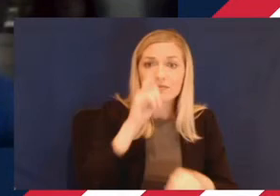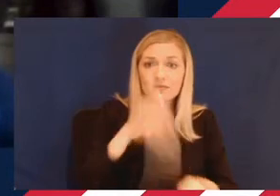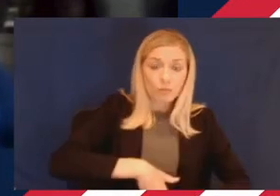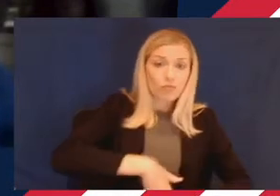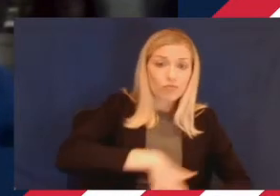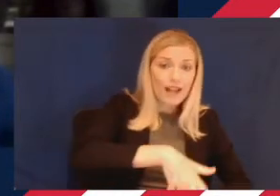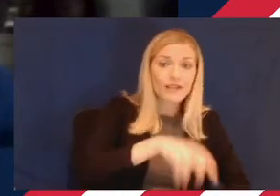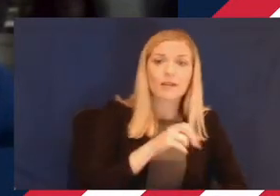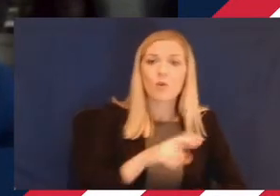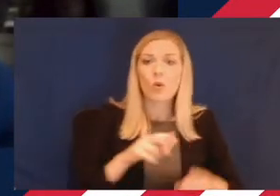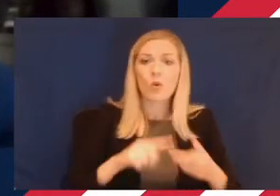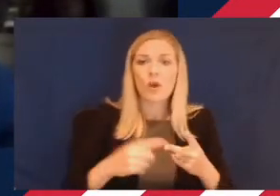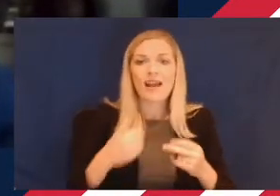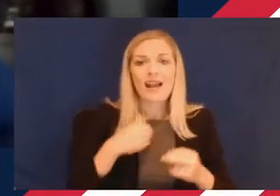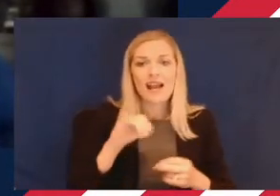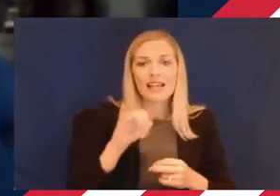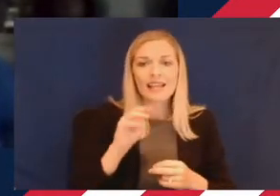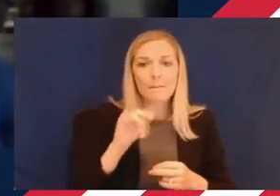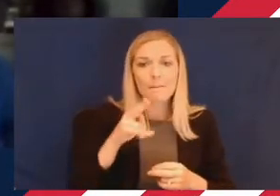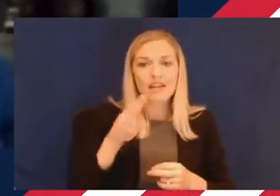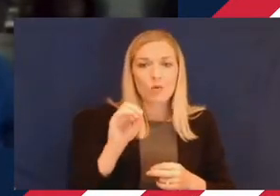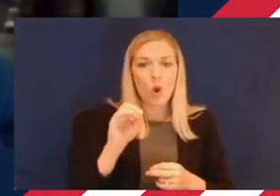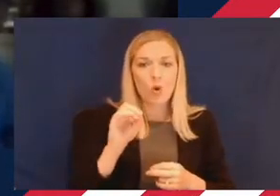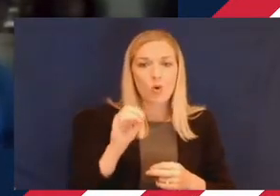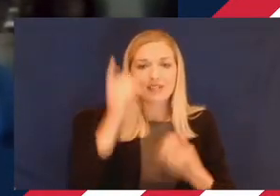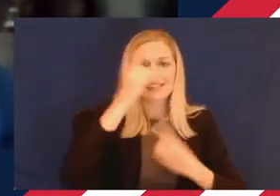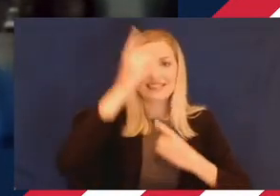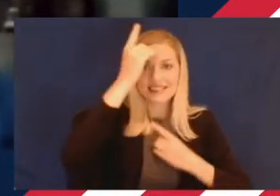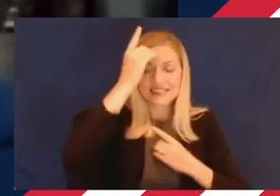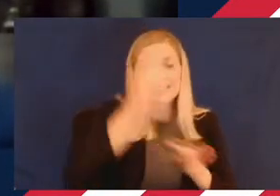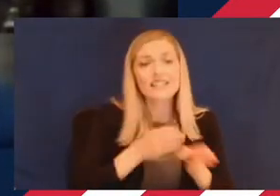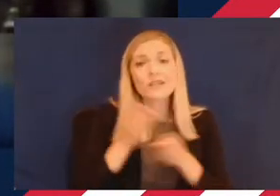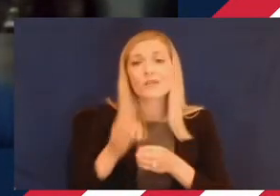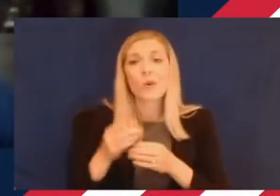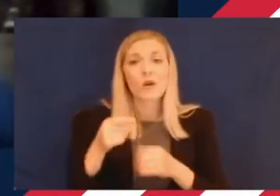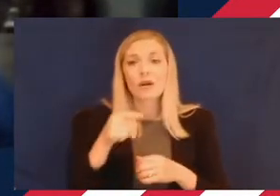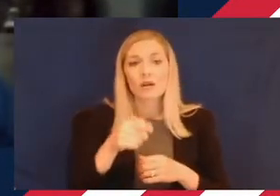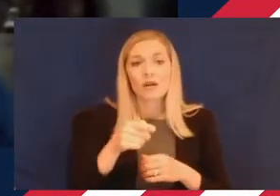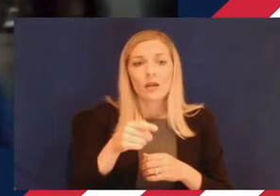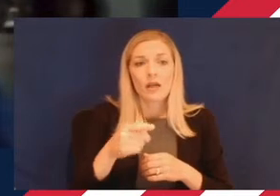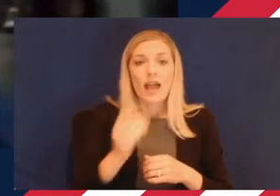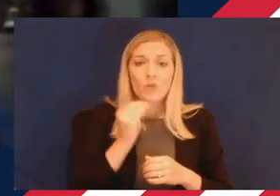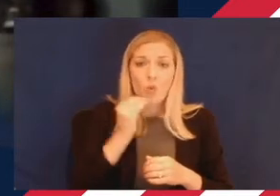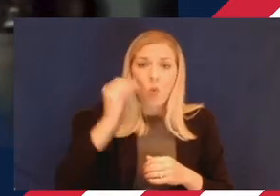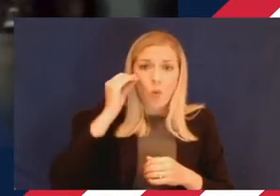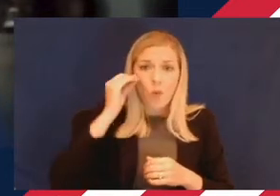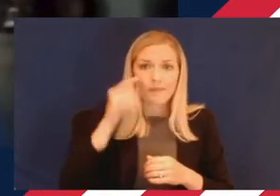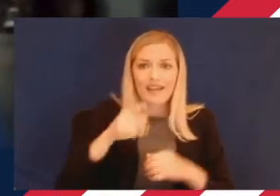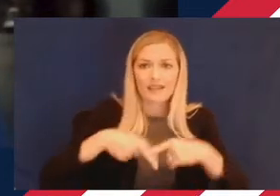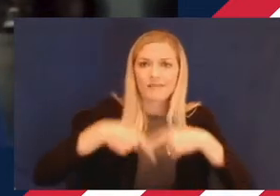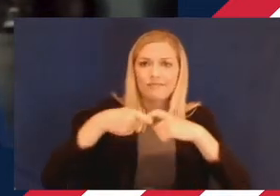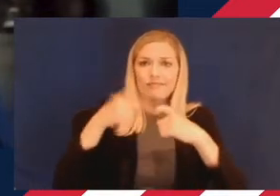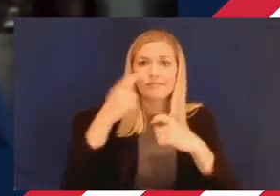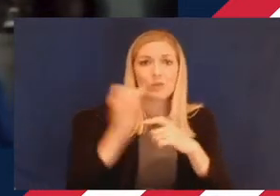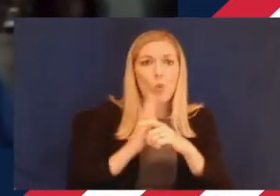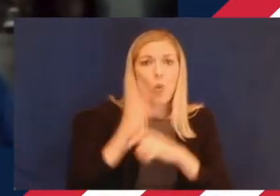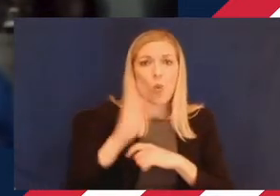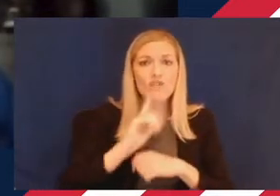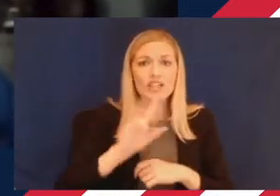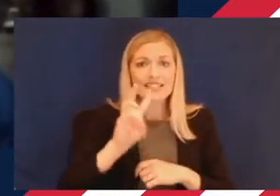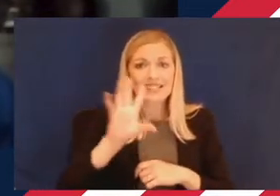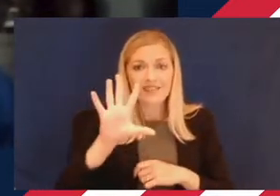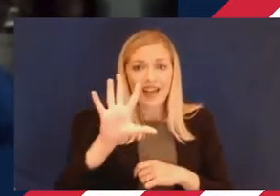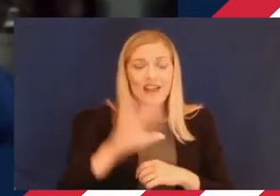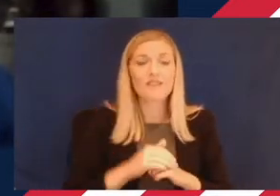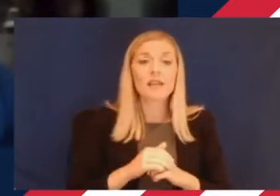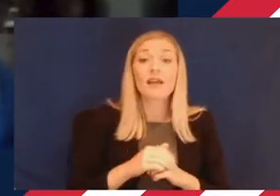immunocompromised. Some home care workers were turned away from families who feared COVID, and others acquired COVID at work and